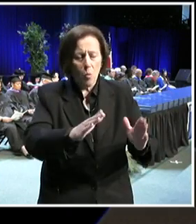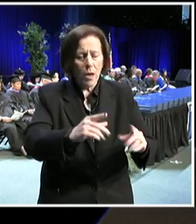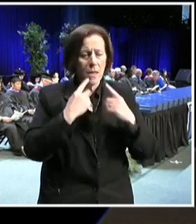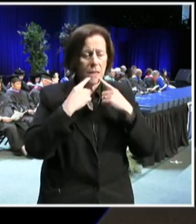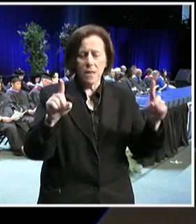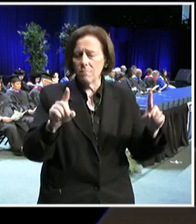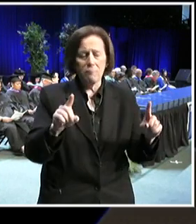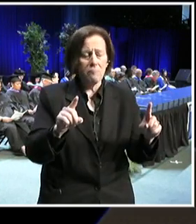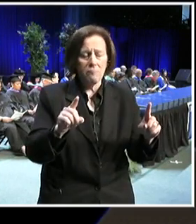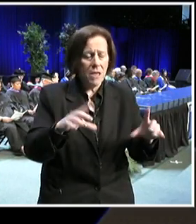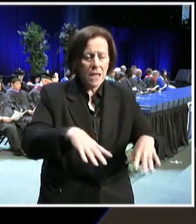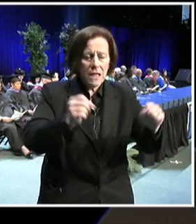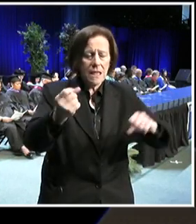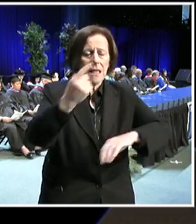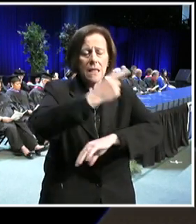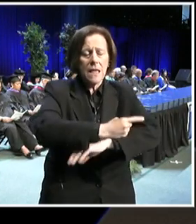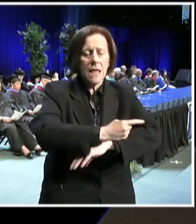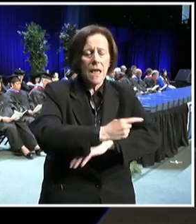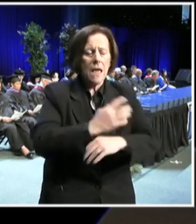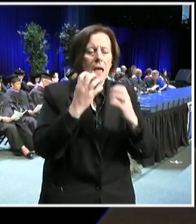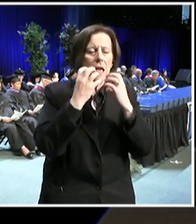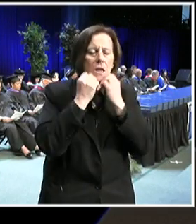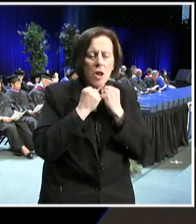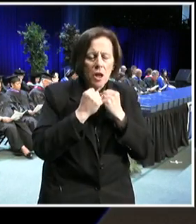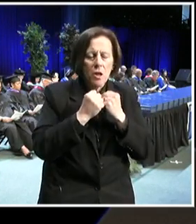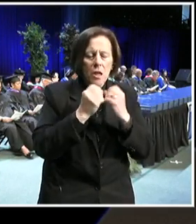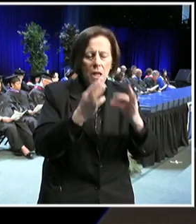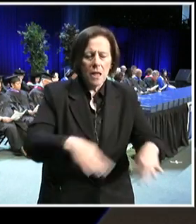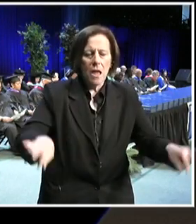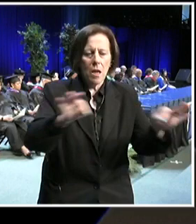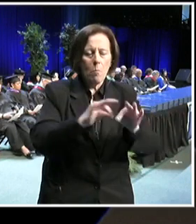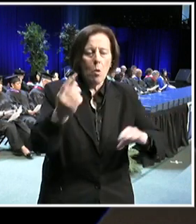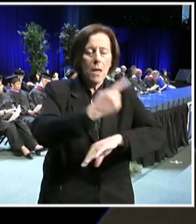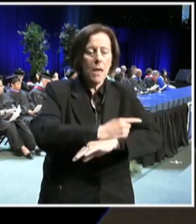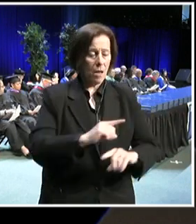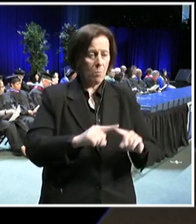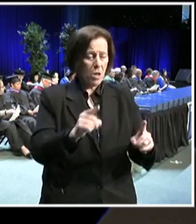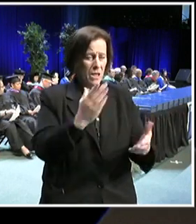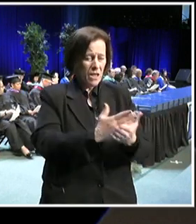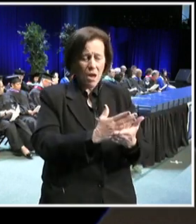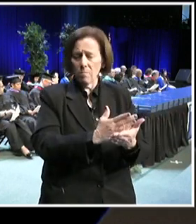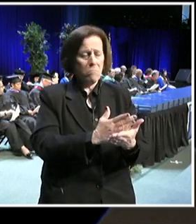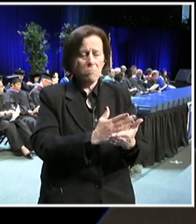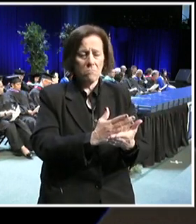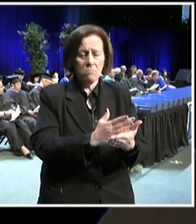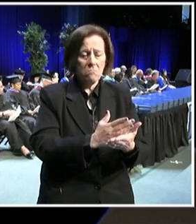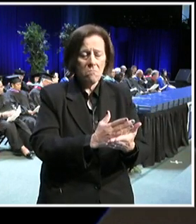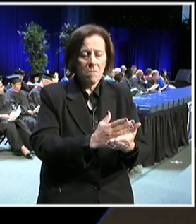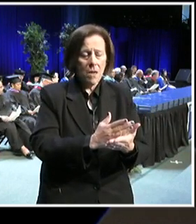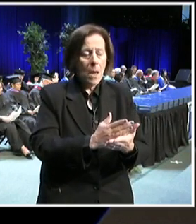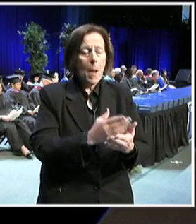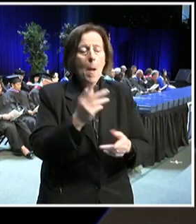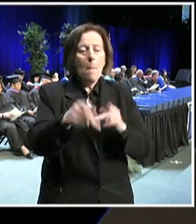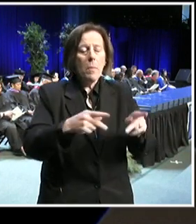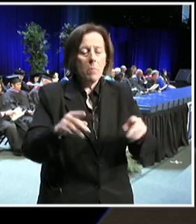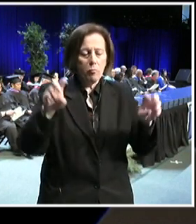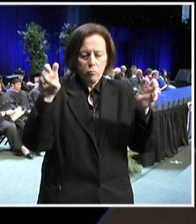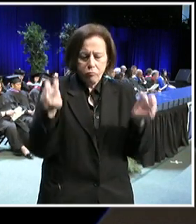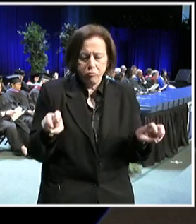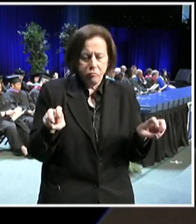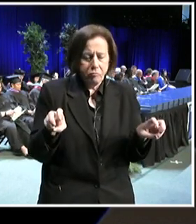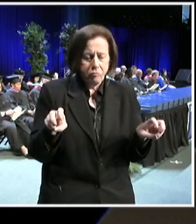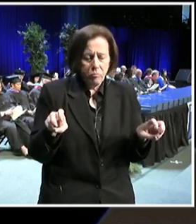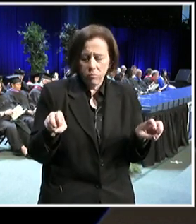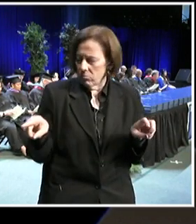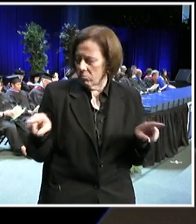So seize this day and cherish it as a milestone, but don't stop here. The person to the left and to the right of you represent the most